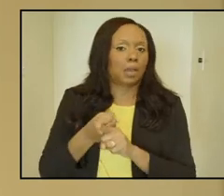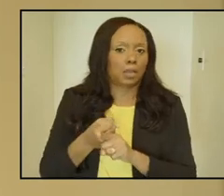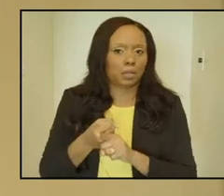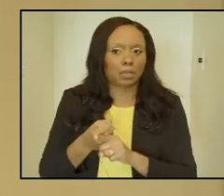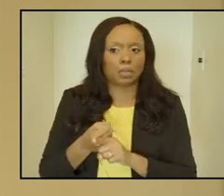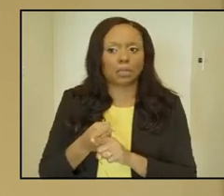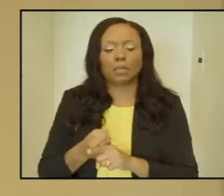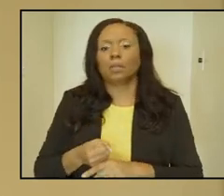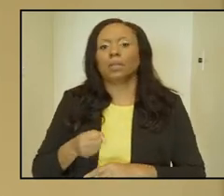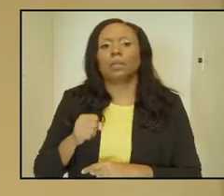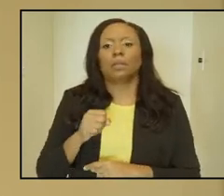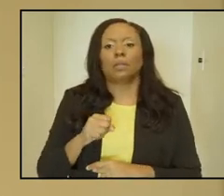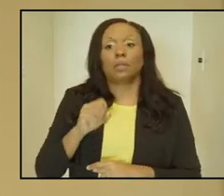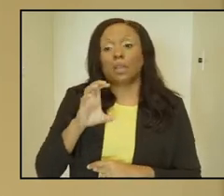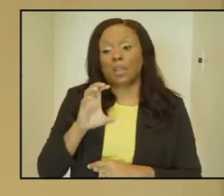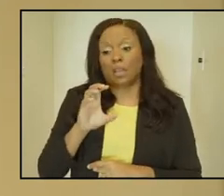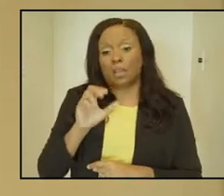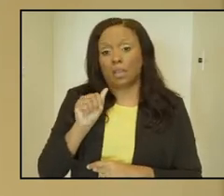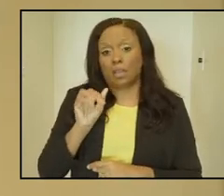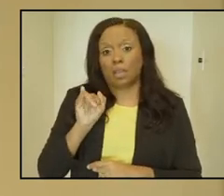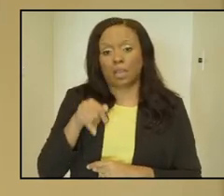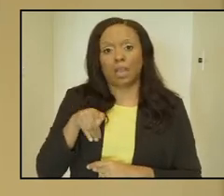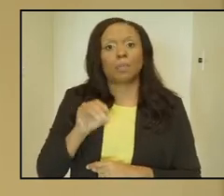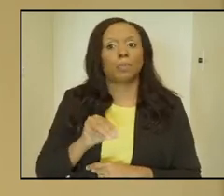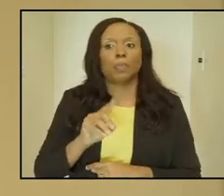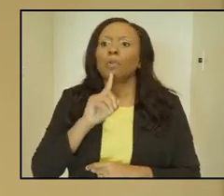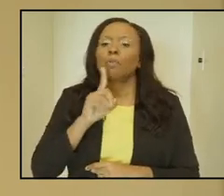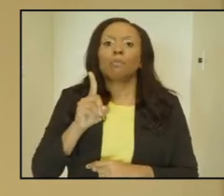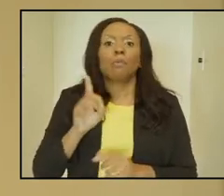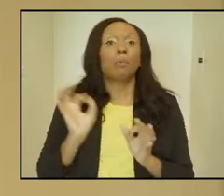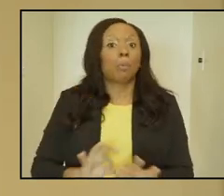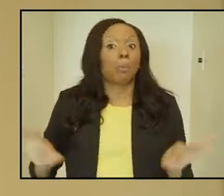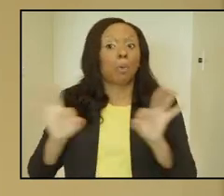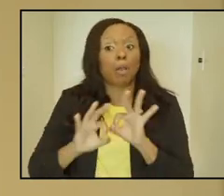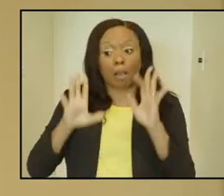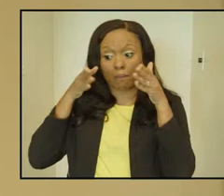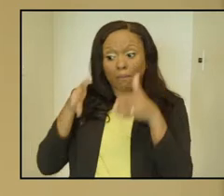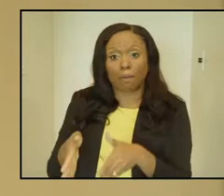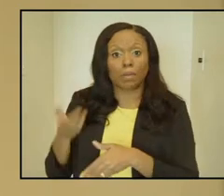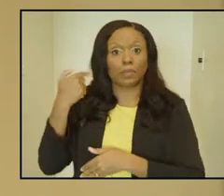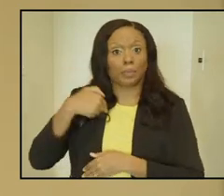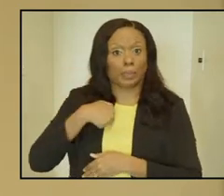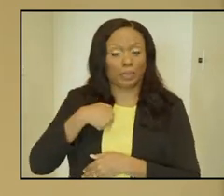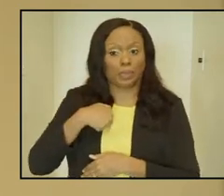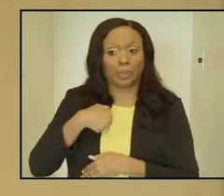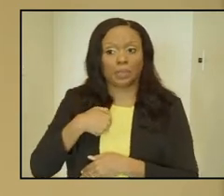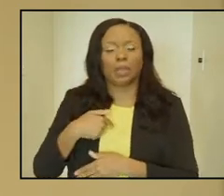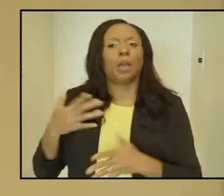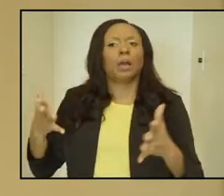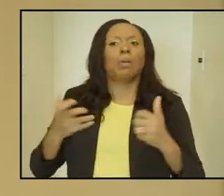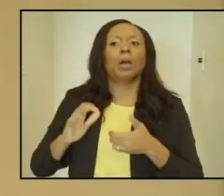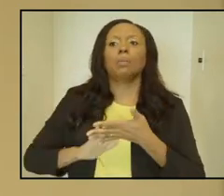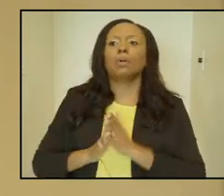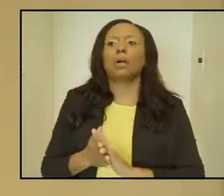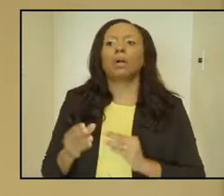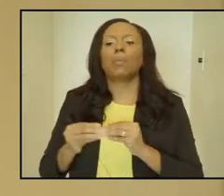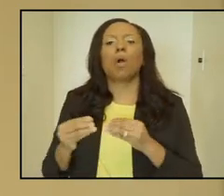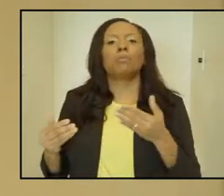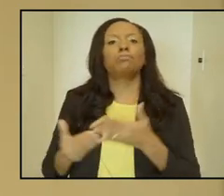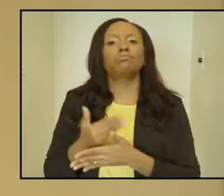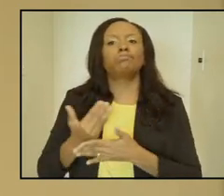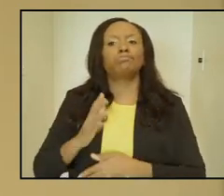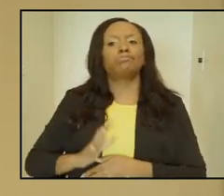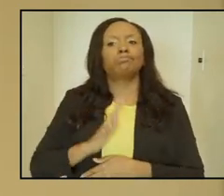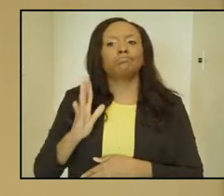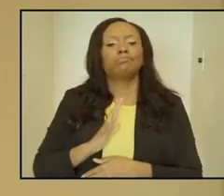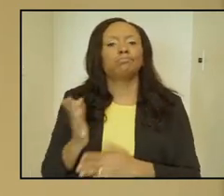was a critical part of my agenda to bring that office and indeed the entire ministry into the 21st century. This vision has